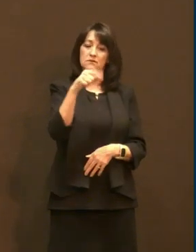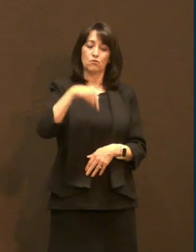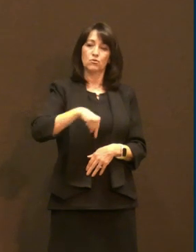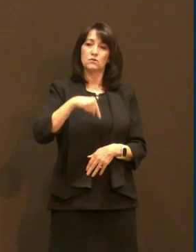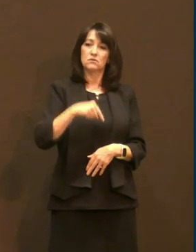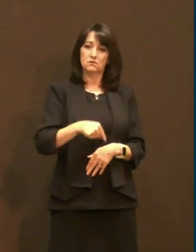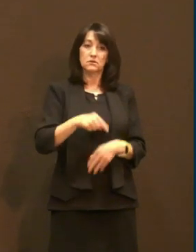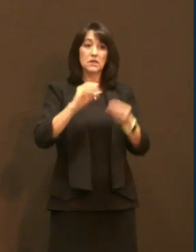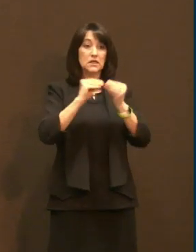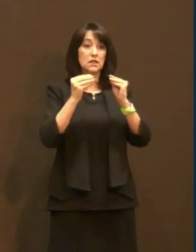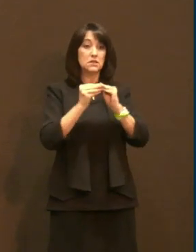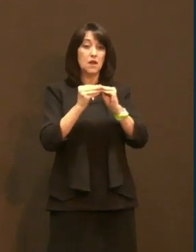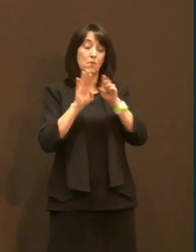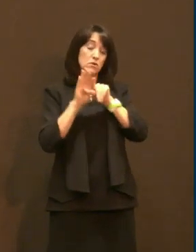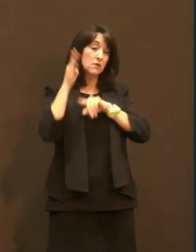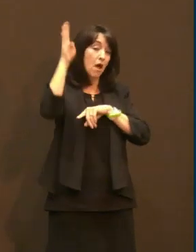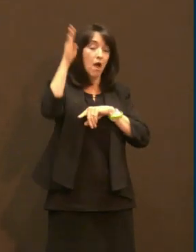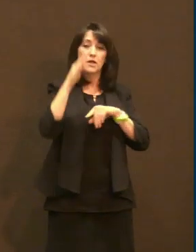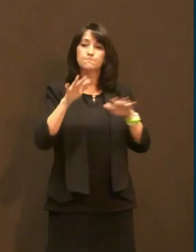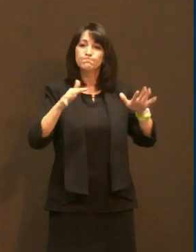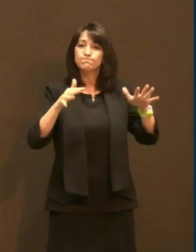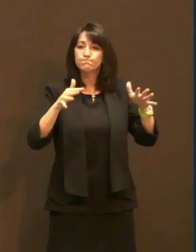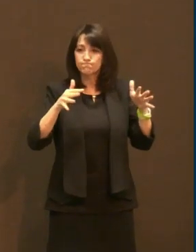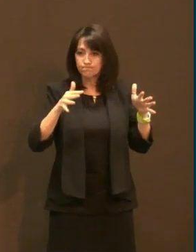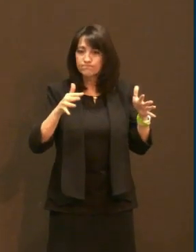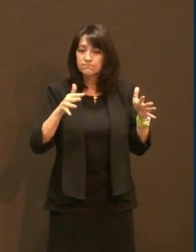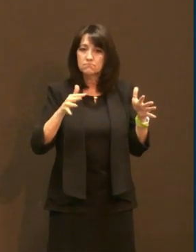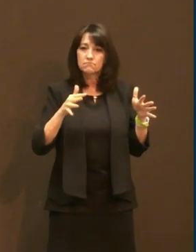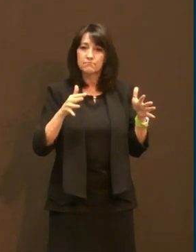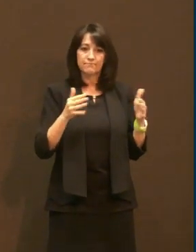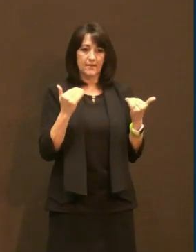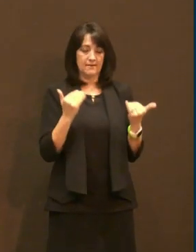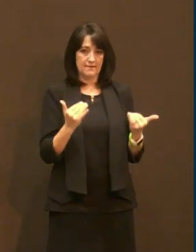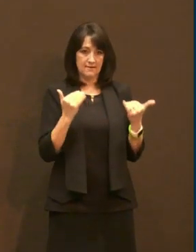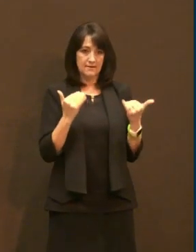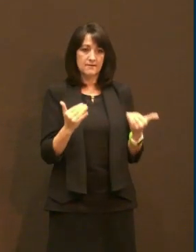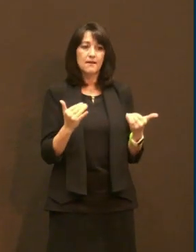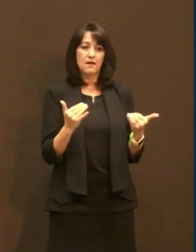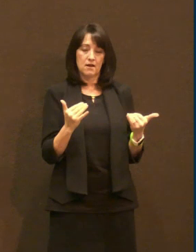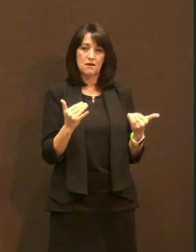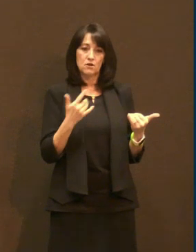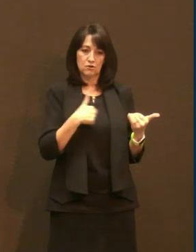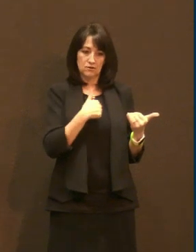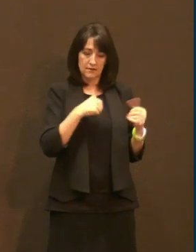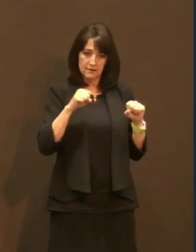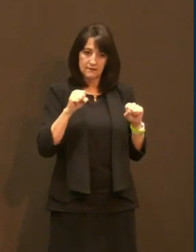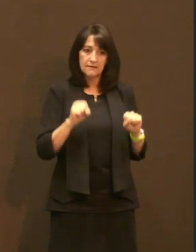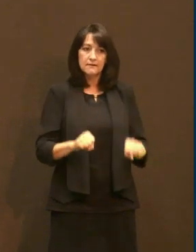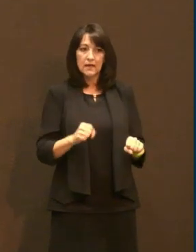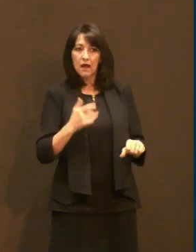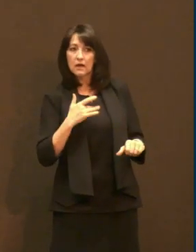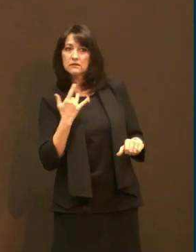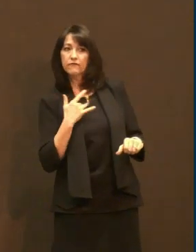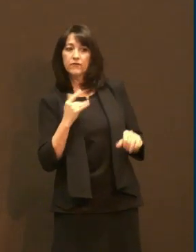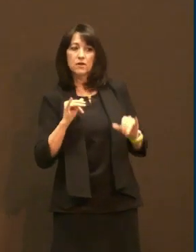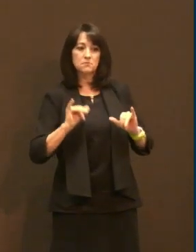you will, start turning on that dimmer switch to lighten up our